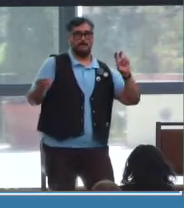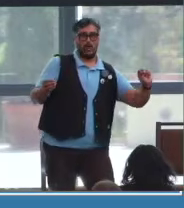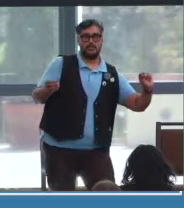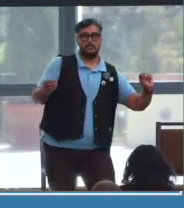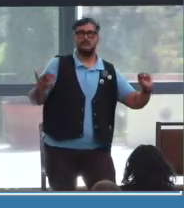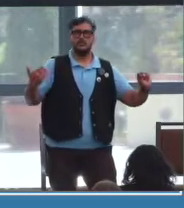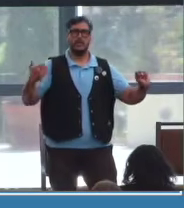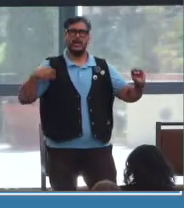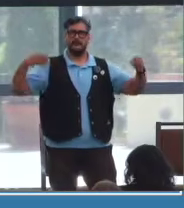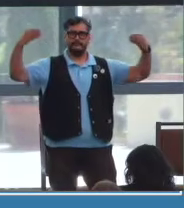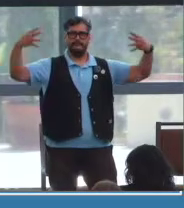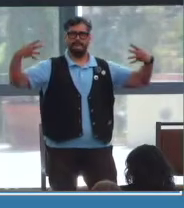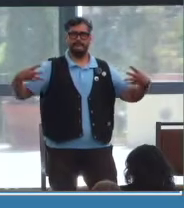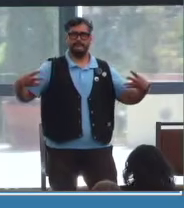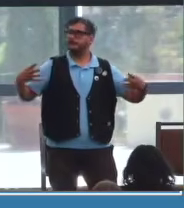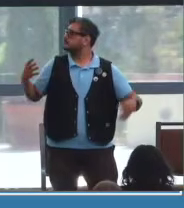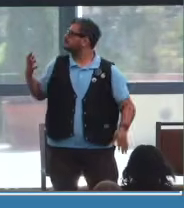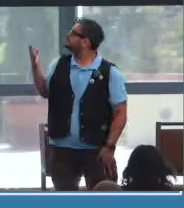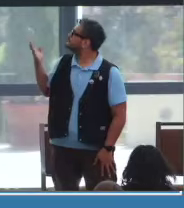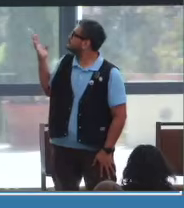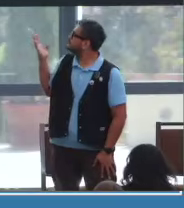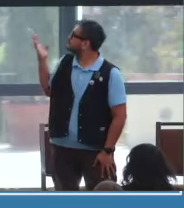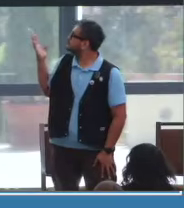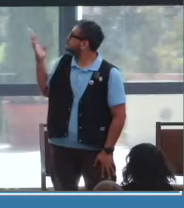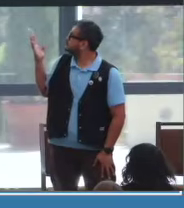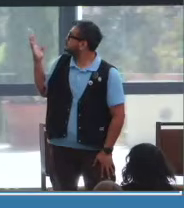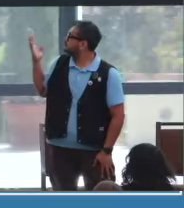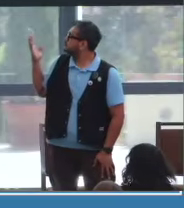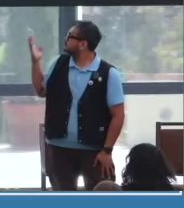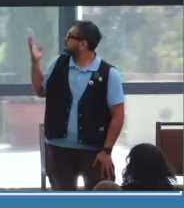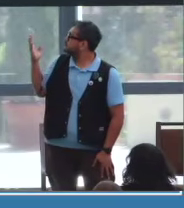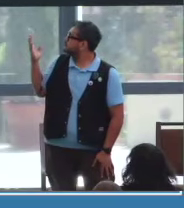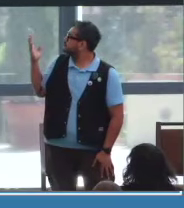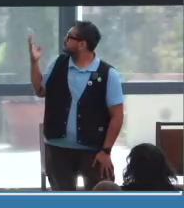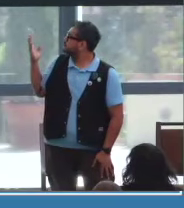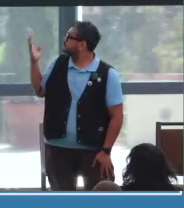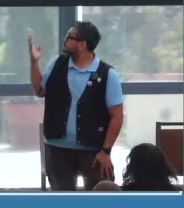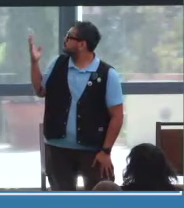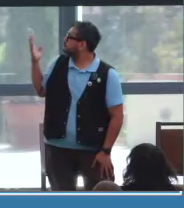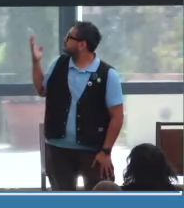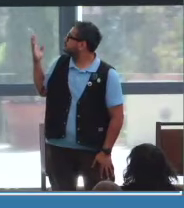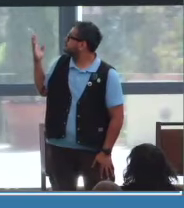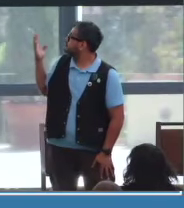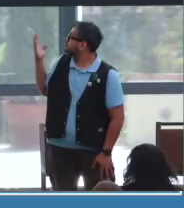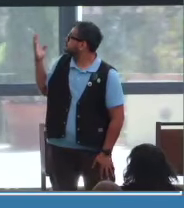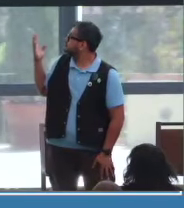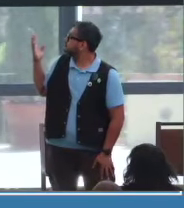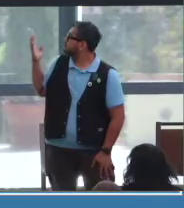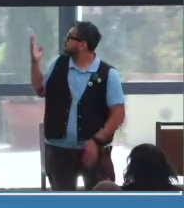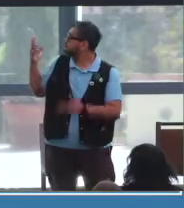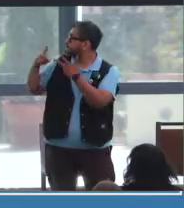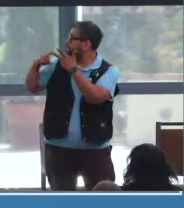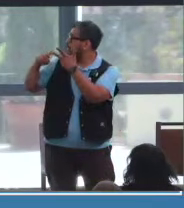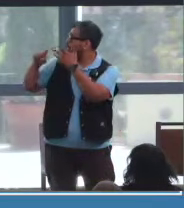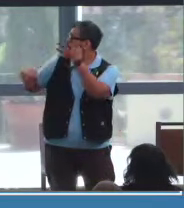general immunosuppressants such as hydroxychloroquine, steroids, immunosuppressants such as methotrexate and Cellcept. But